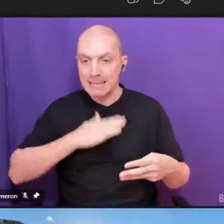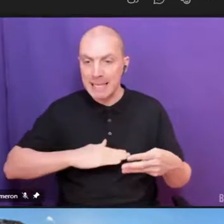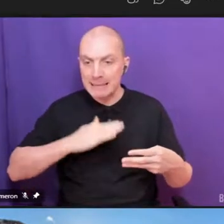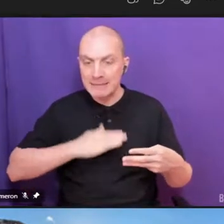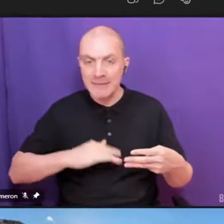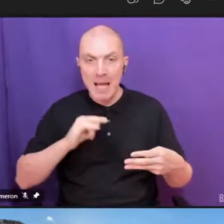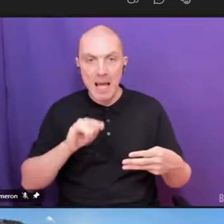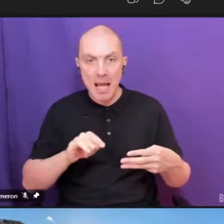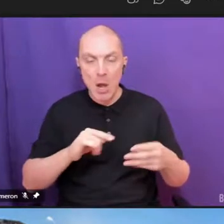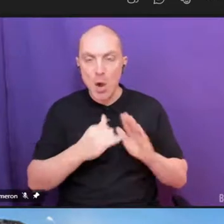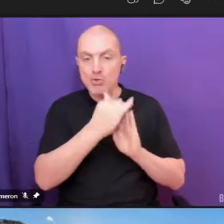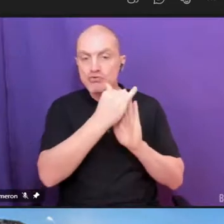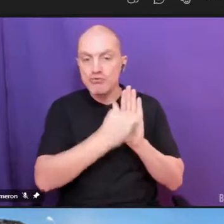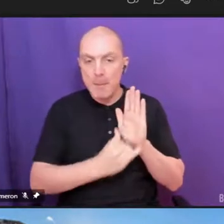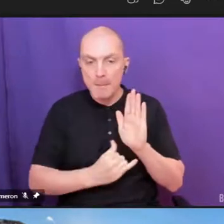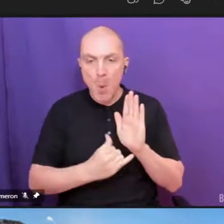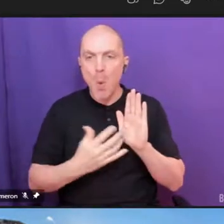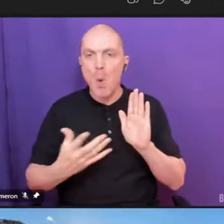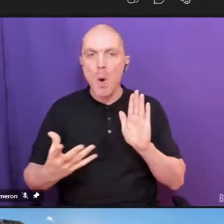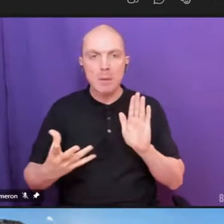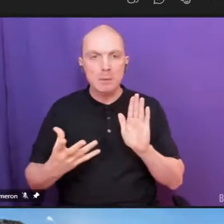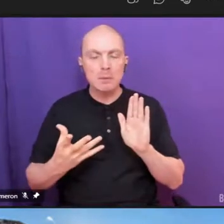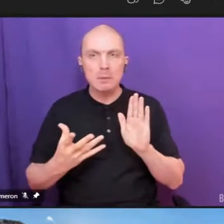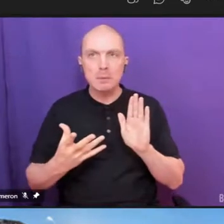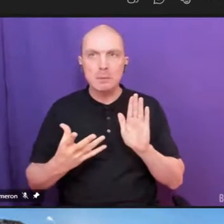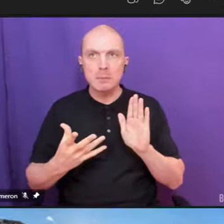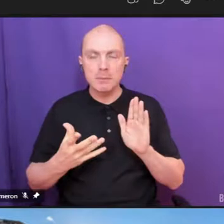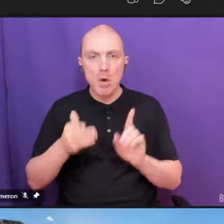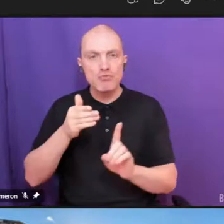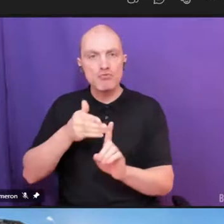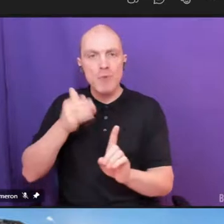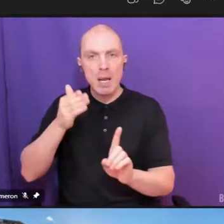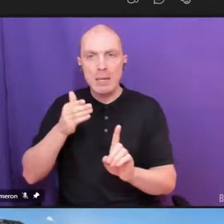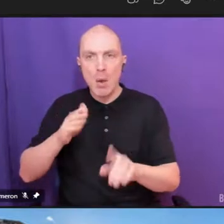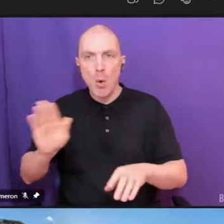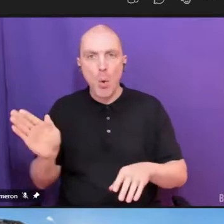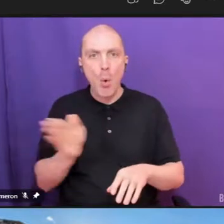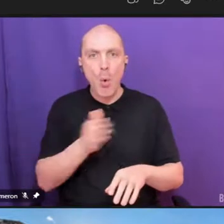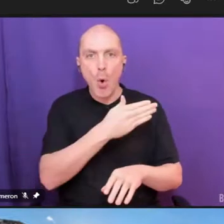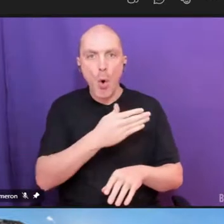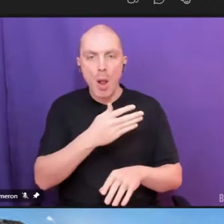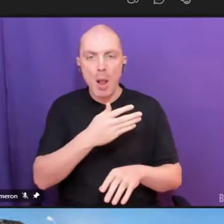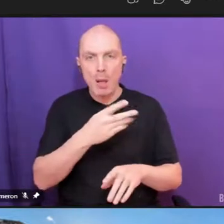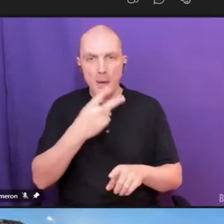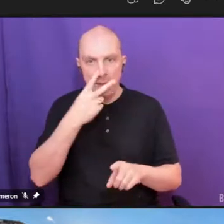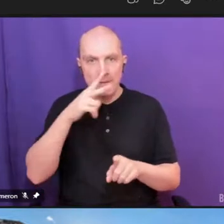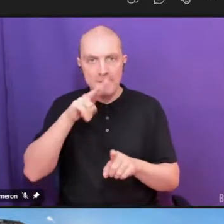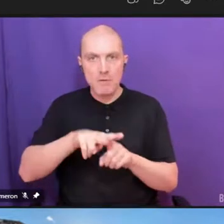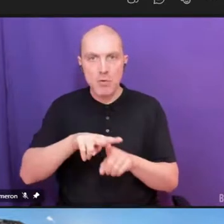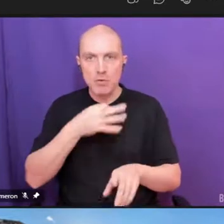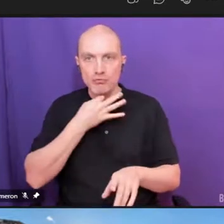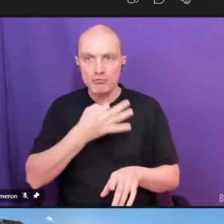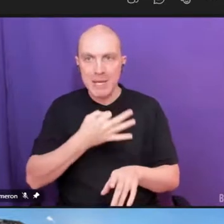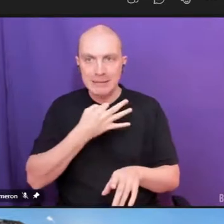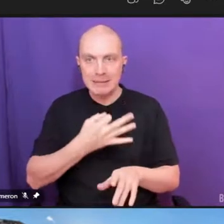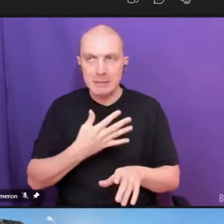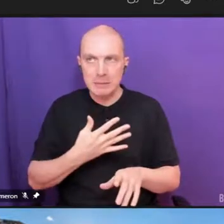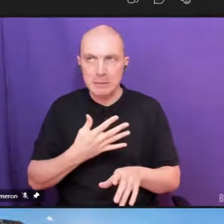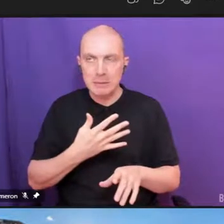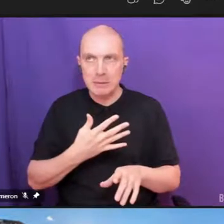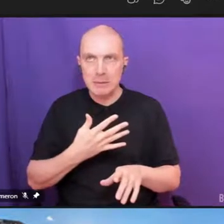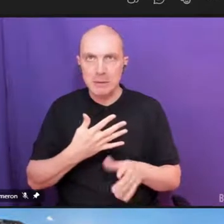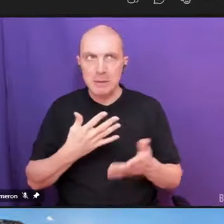key emerging fraud risks? So it was just to ask, are all the sort of